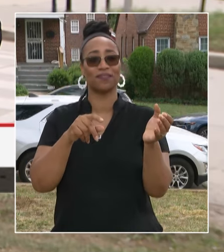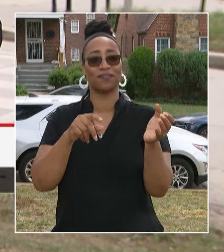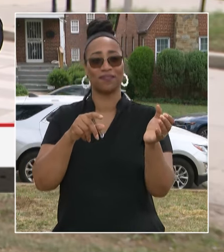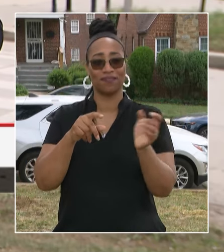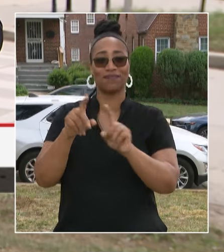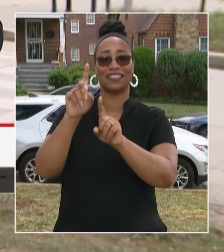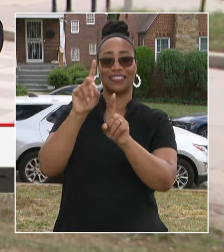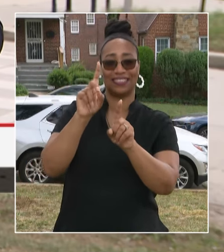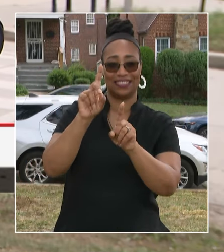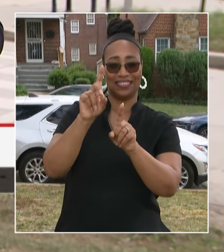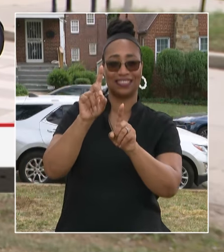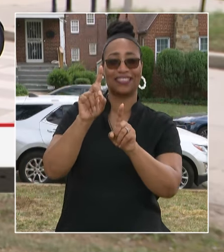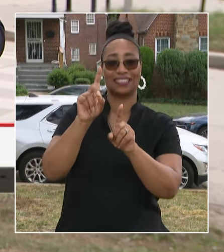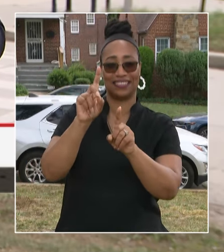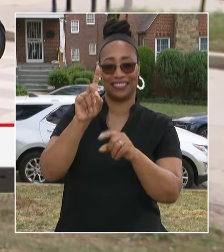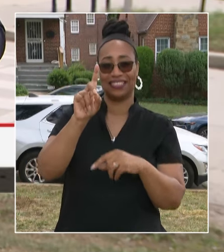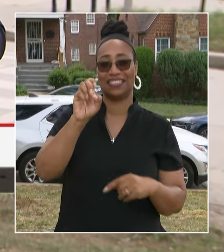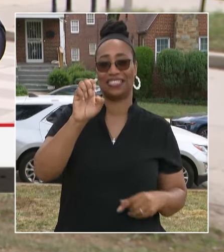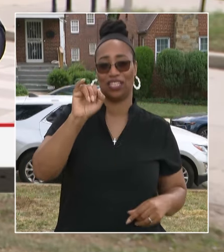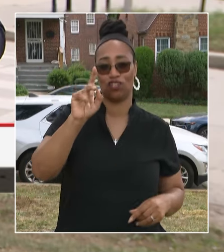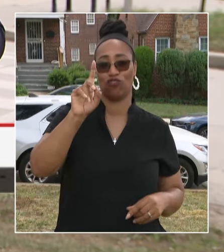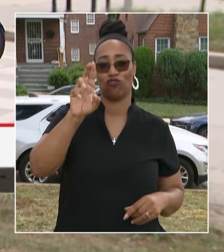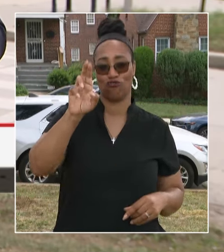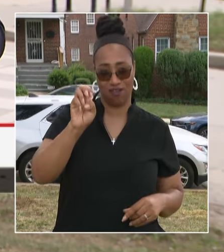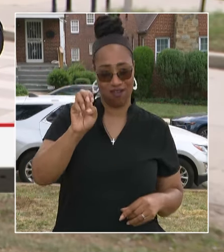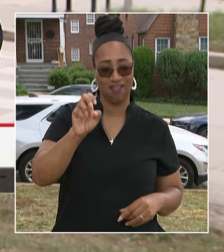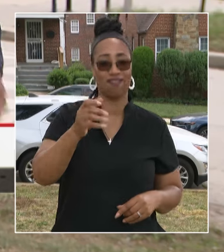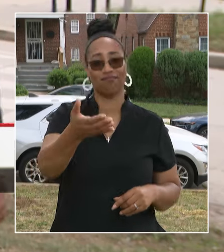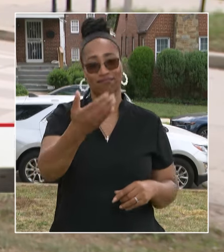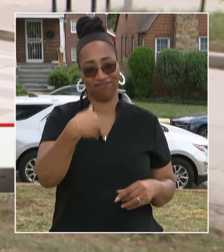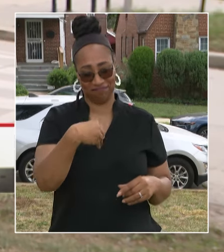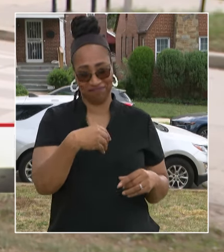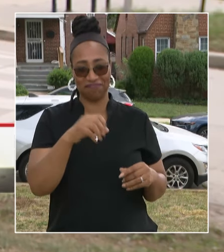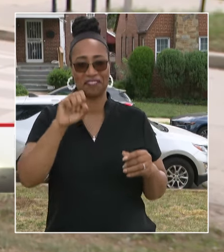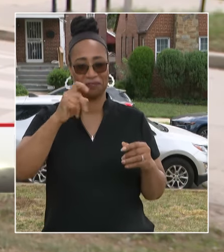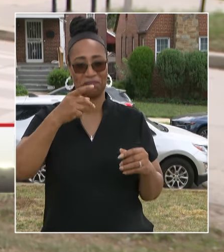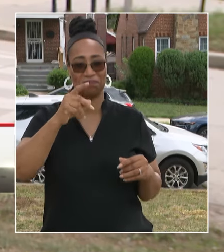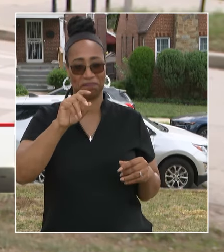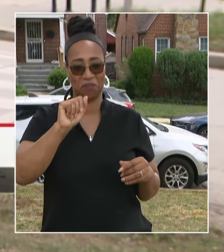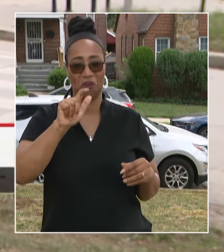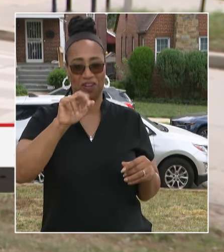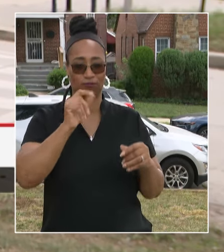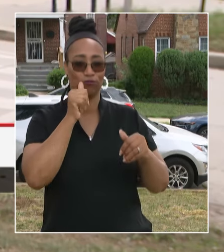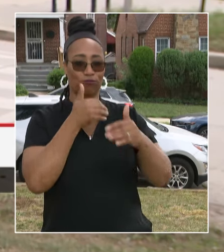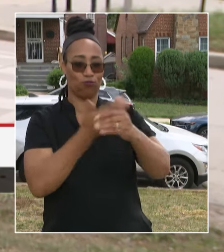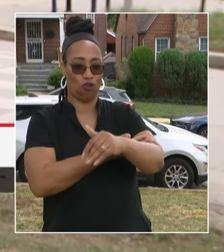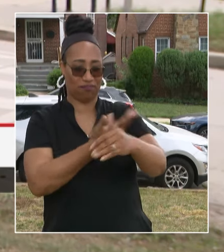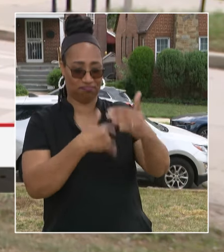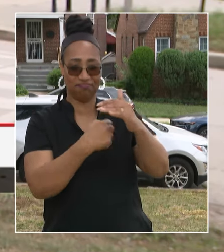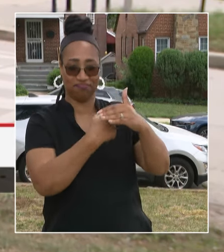in that order, provide remarks in memory of your loved one.